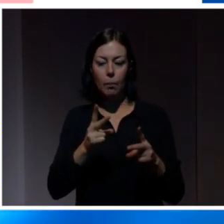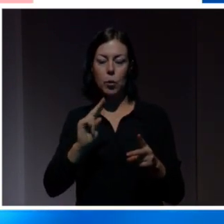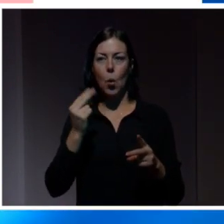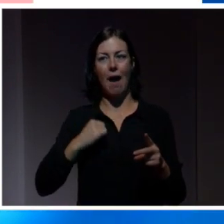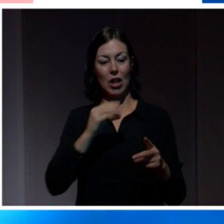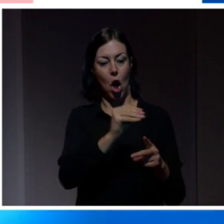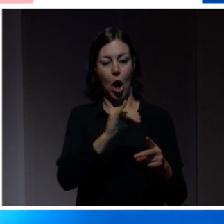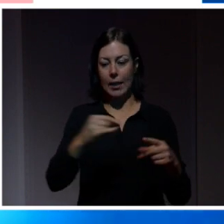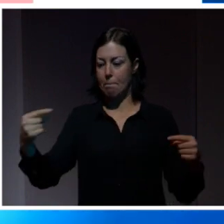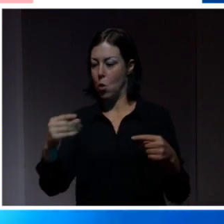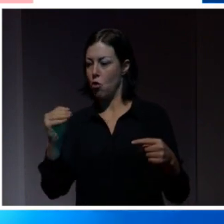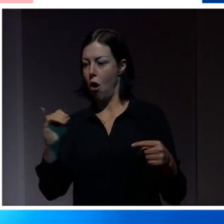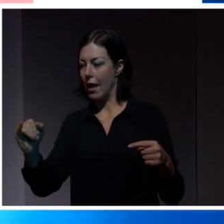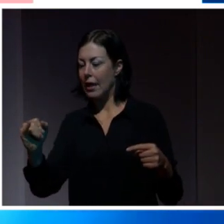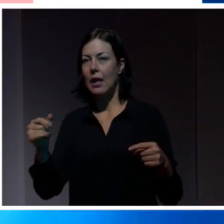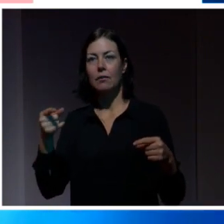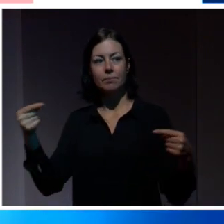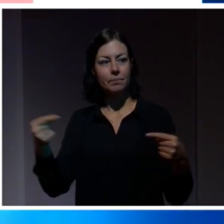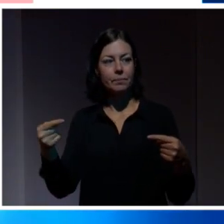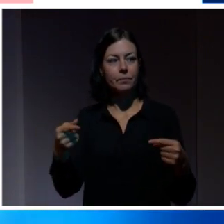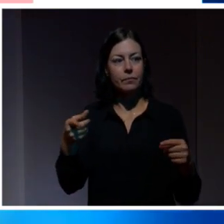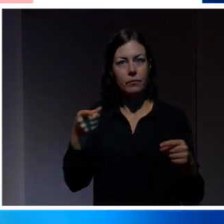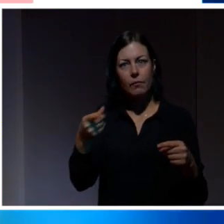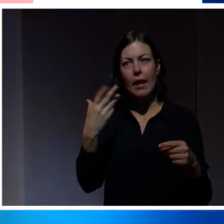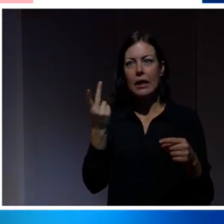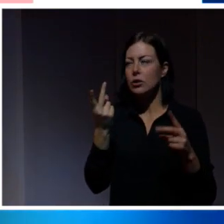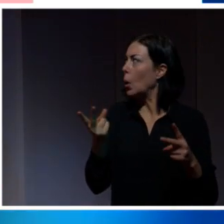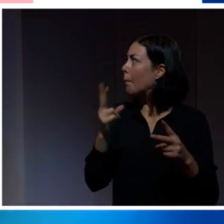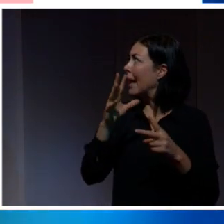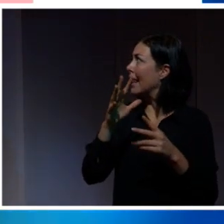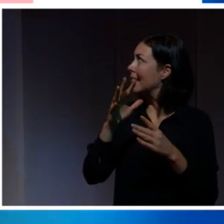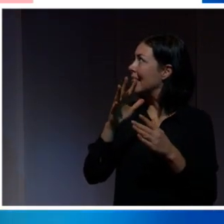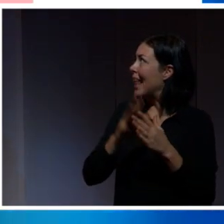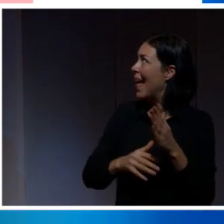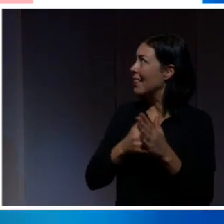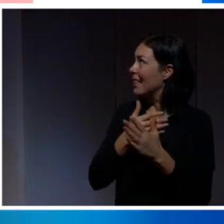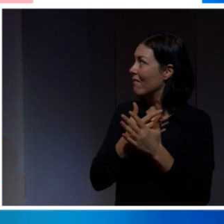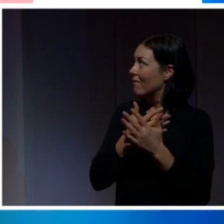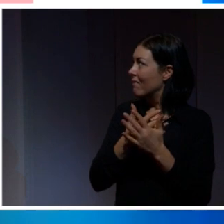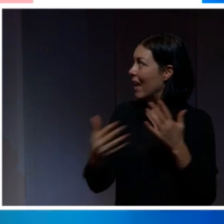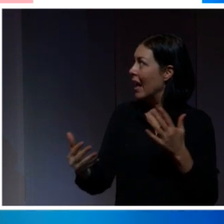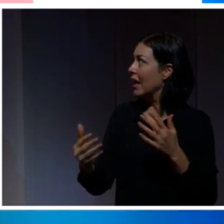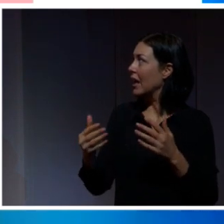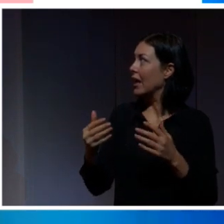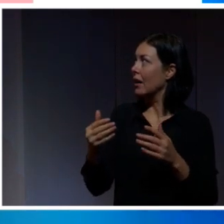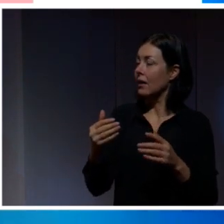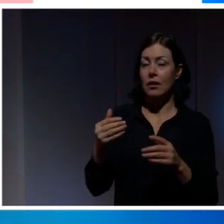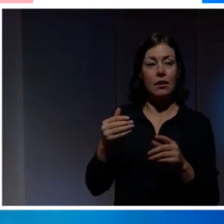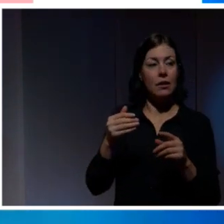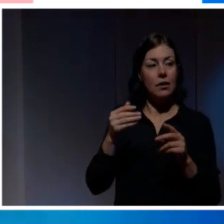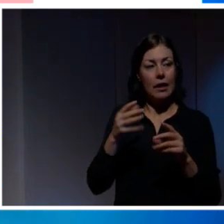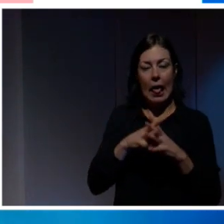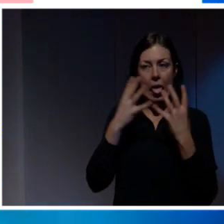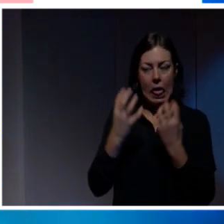of an AI called a generative adversarial network, a GAN. And what they do is they